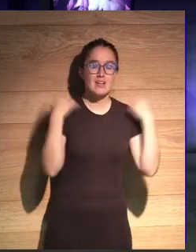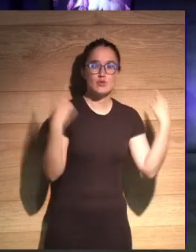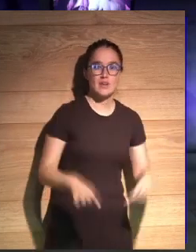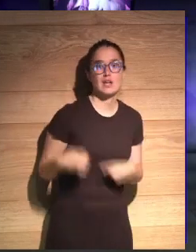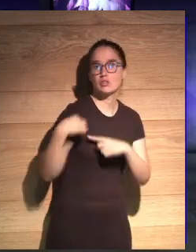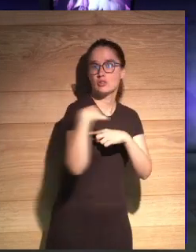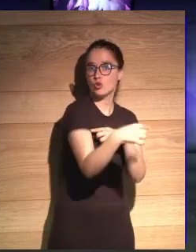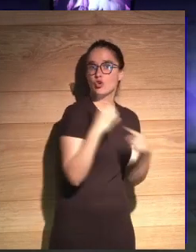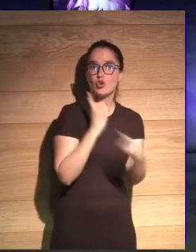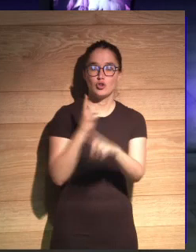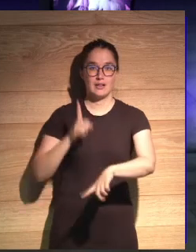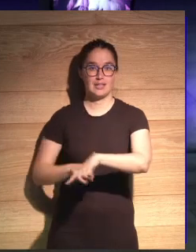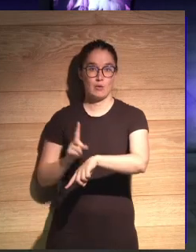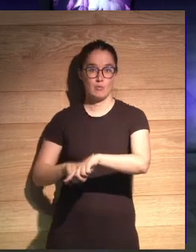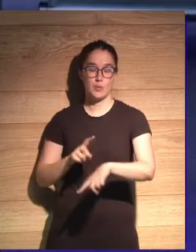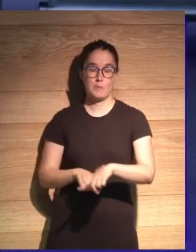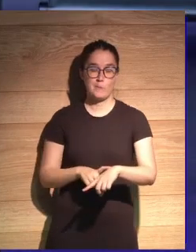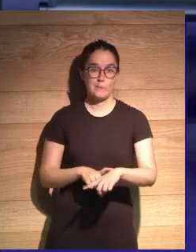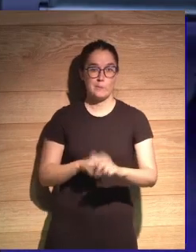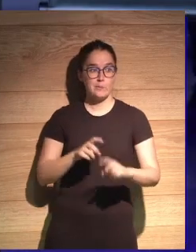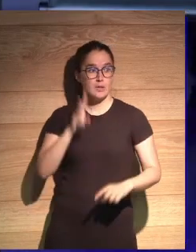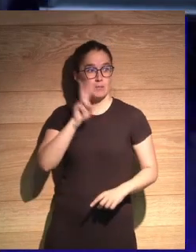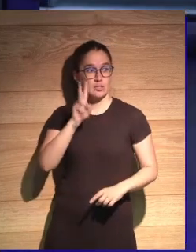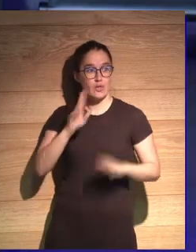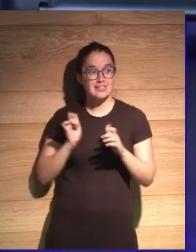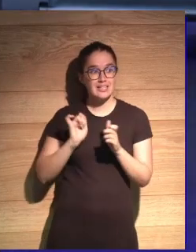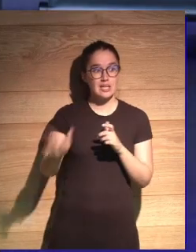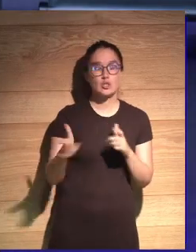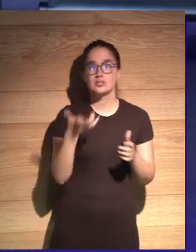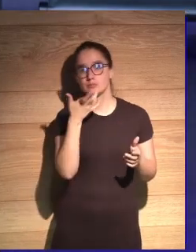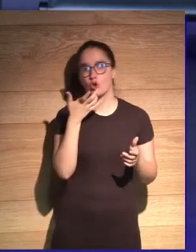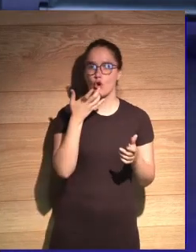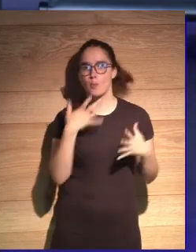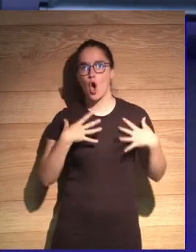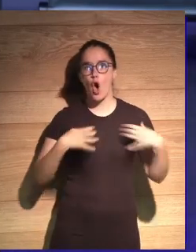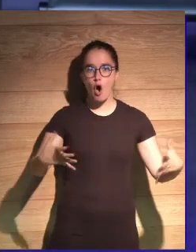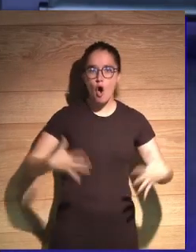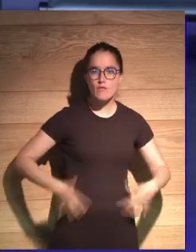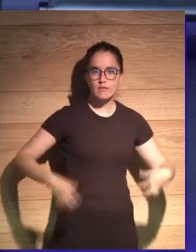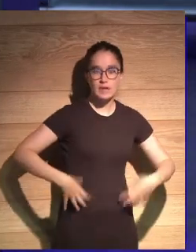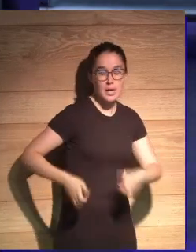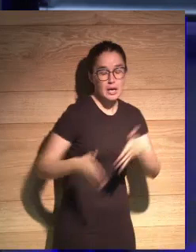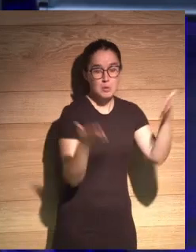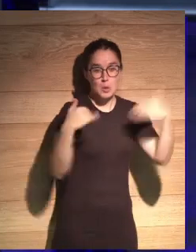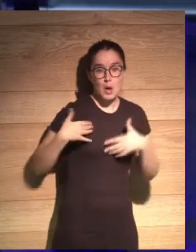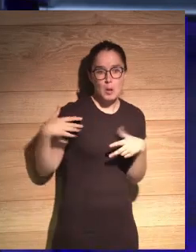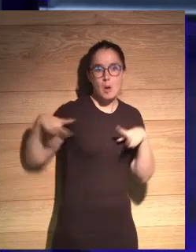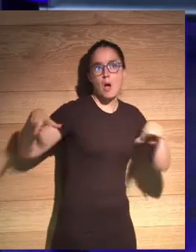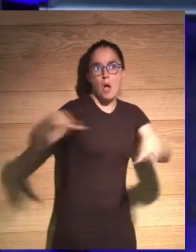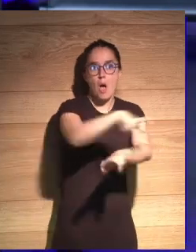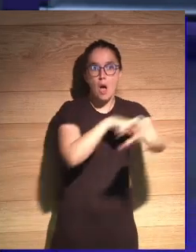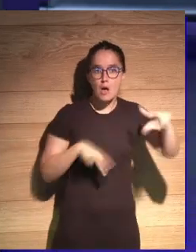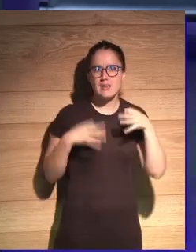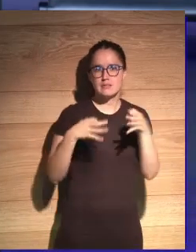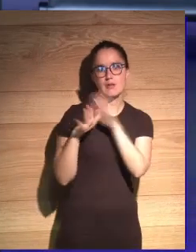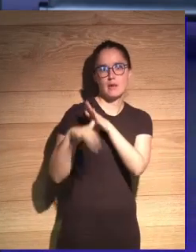Our life nowadays is an experience of the daily defeat against time. We seem